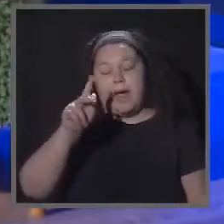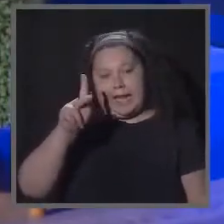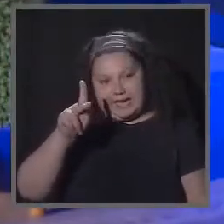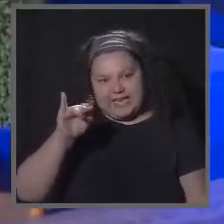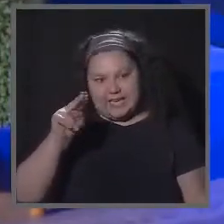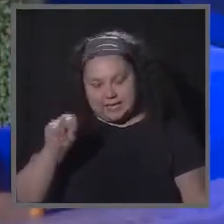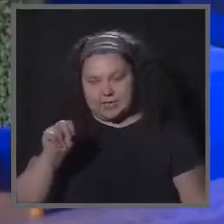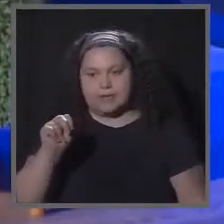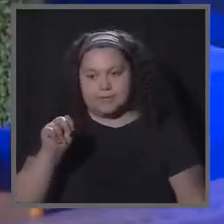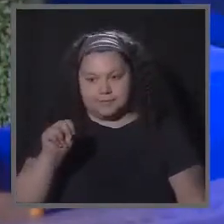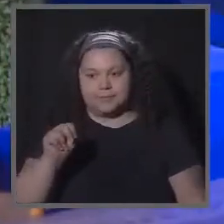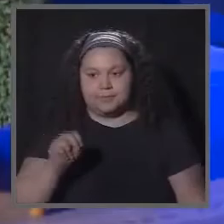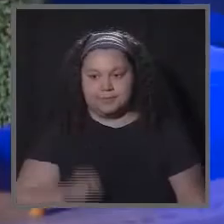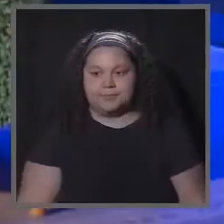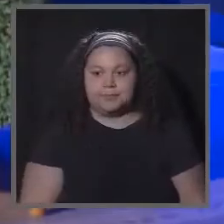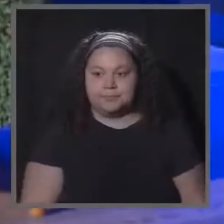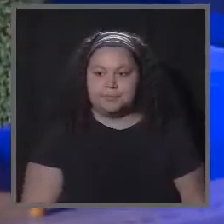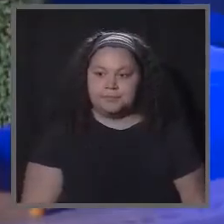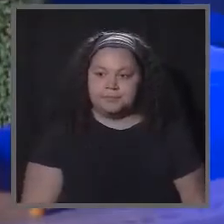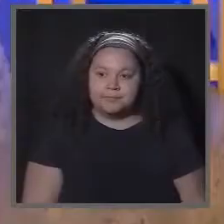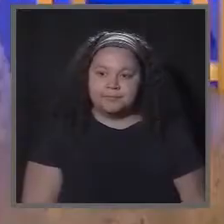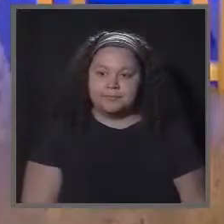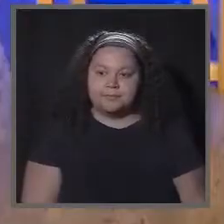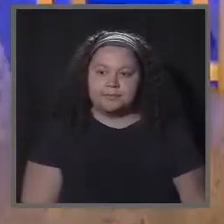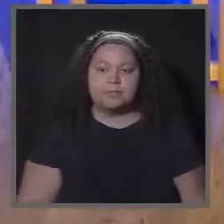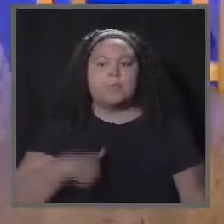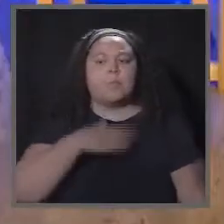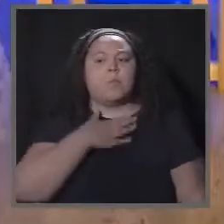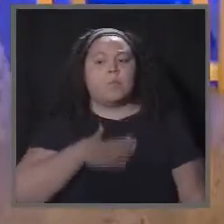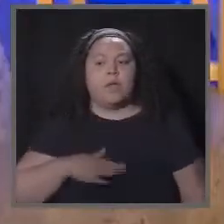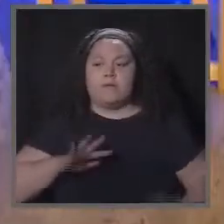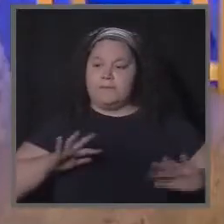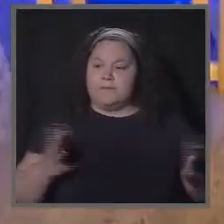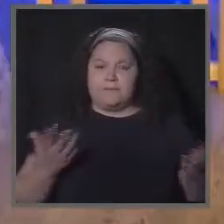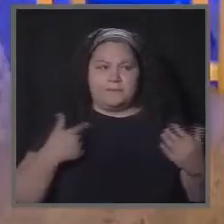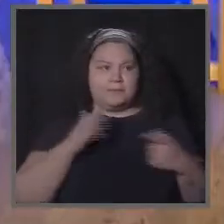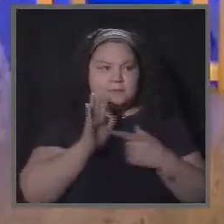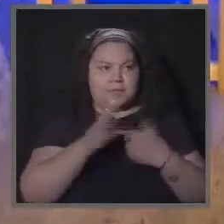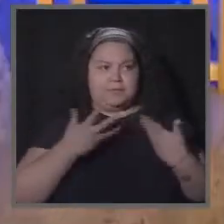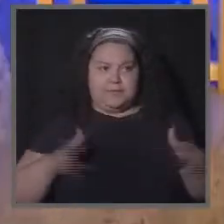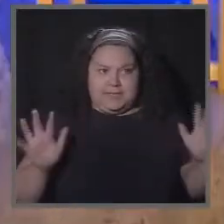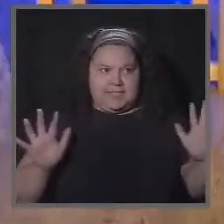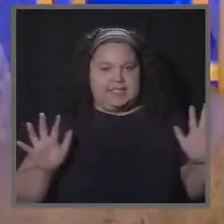the Akasha Foundation, and I think that is a brief presentation.